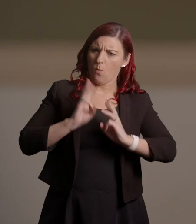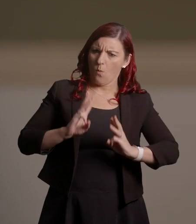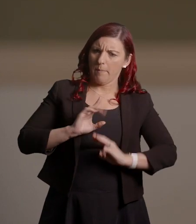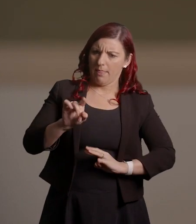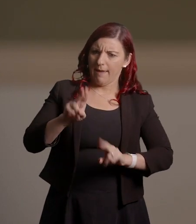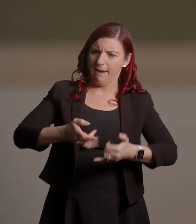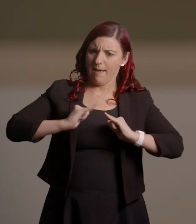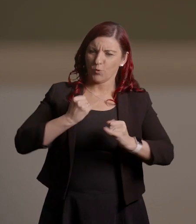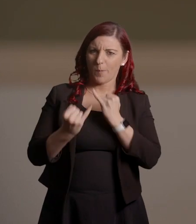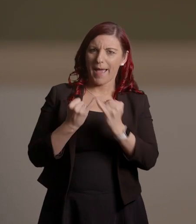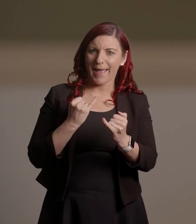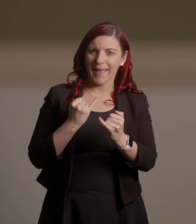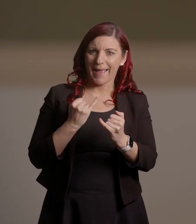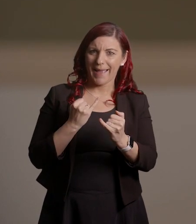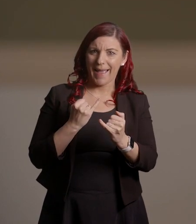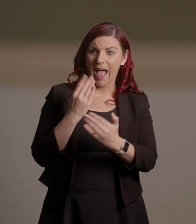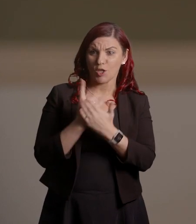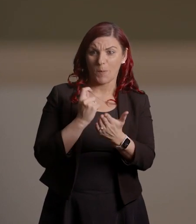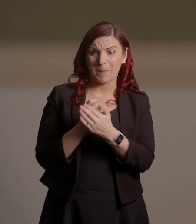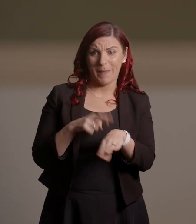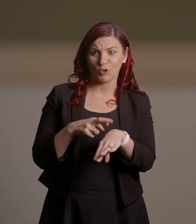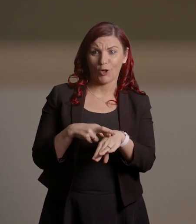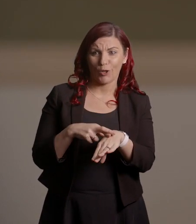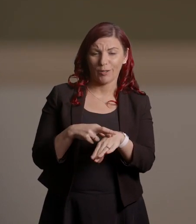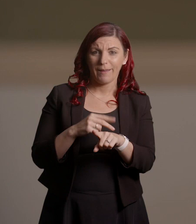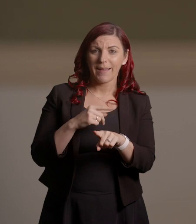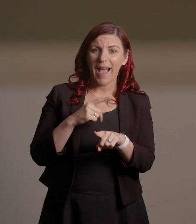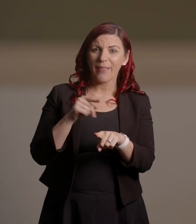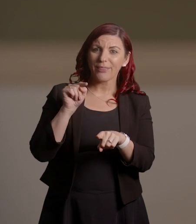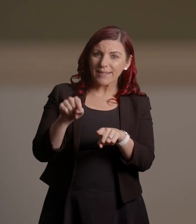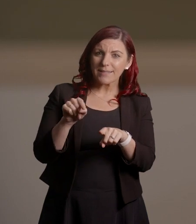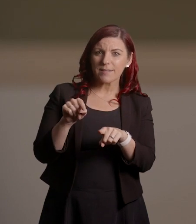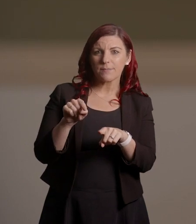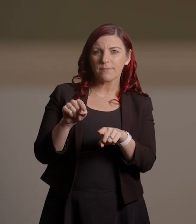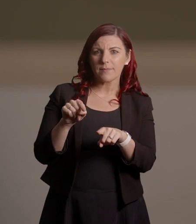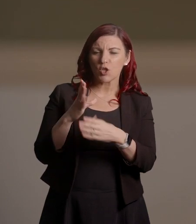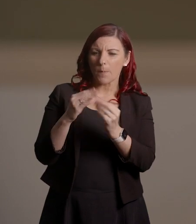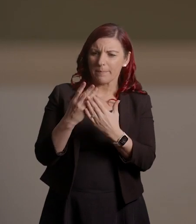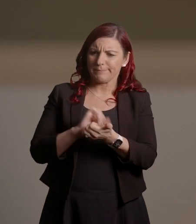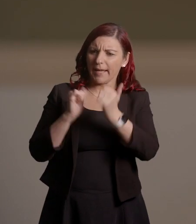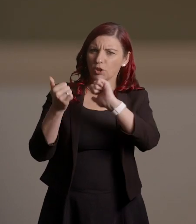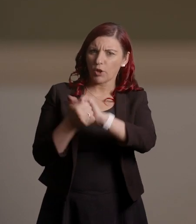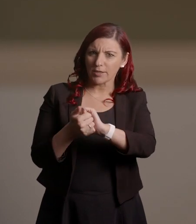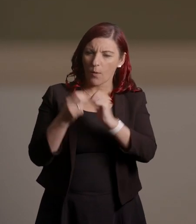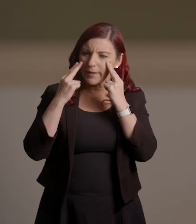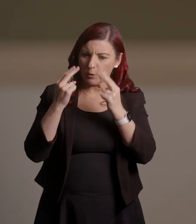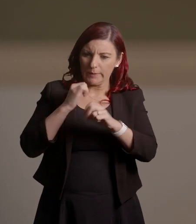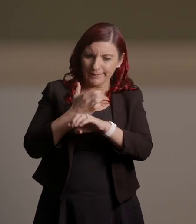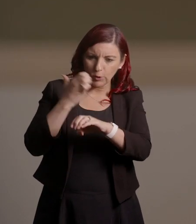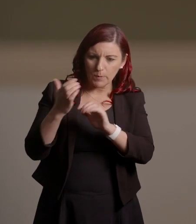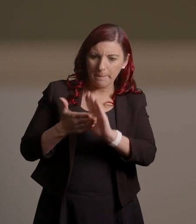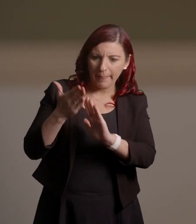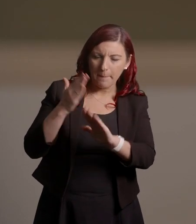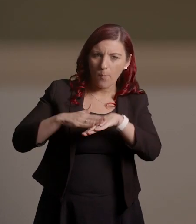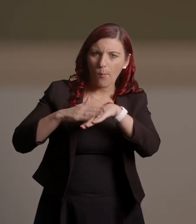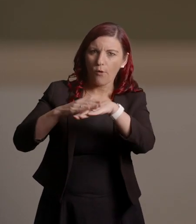know what? Like, girls can play as well, so in some cases better, and that's something that we need to build for the